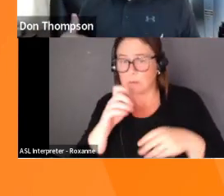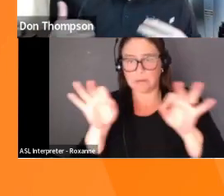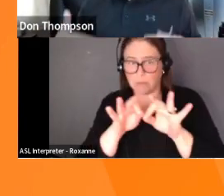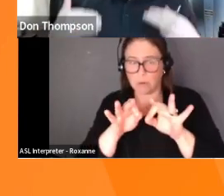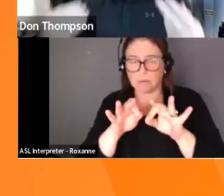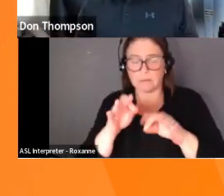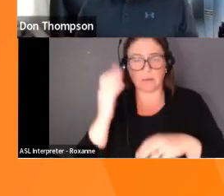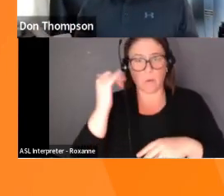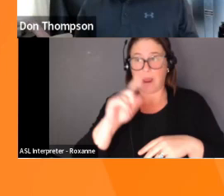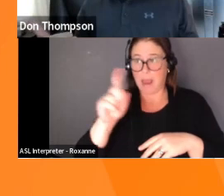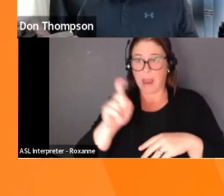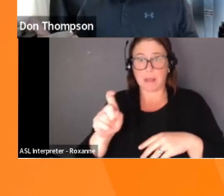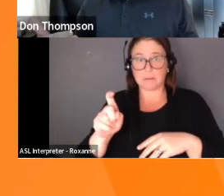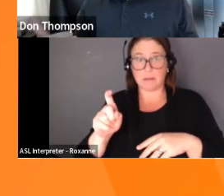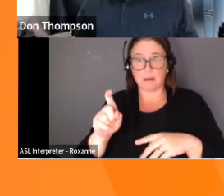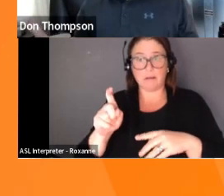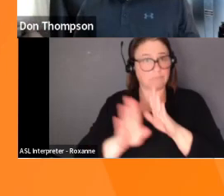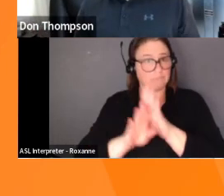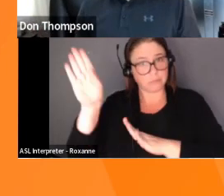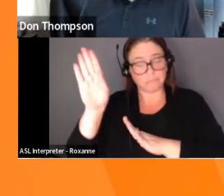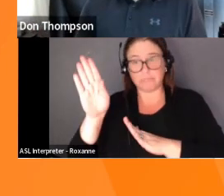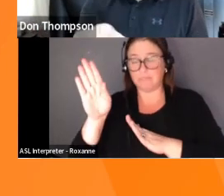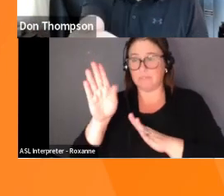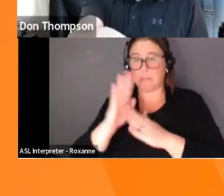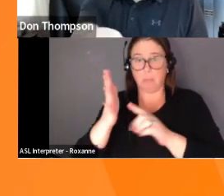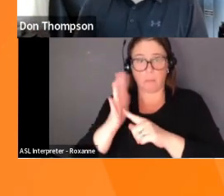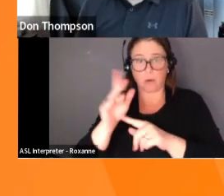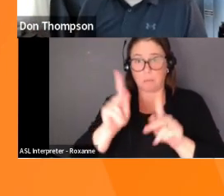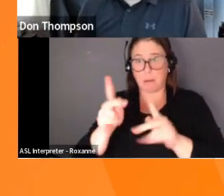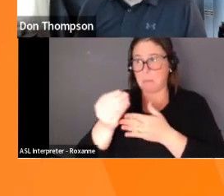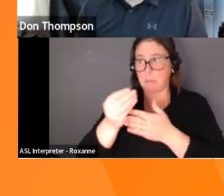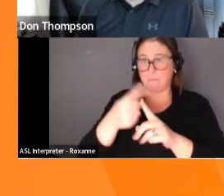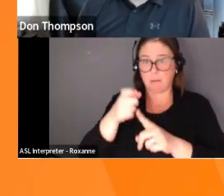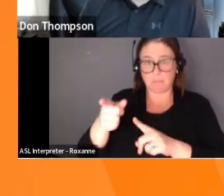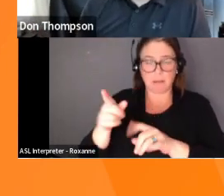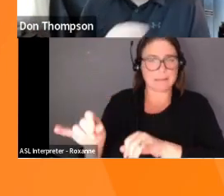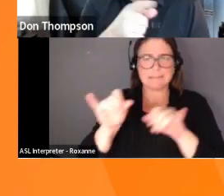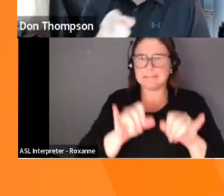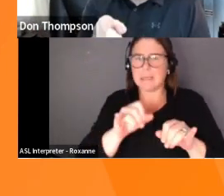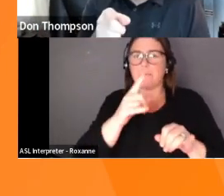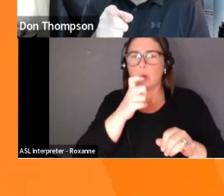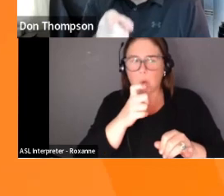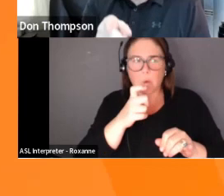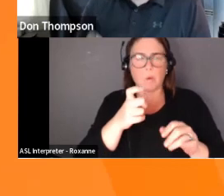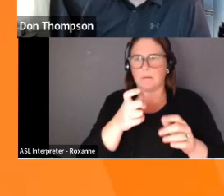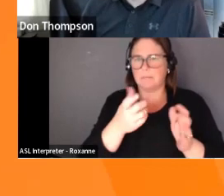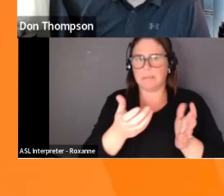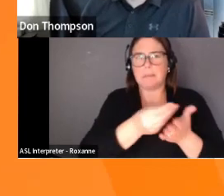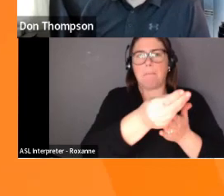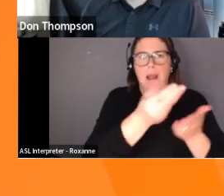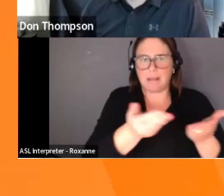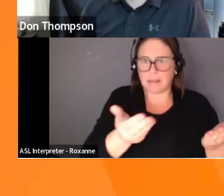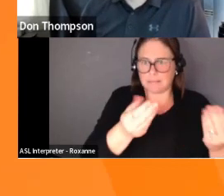so have all the resellers. Okay. And I think this product, honestly, if I look now, has probably